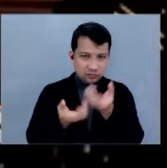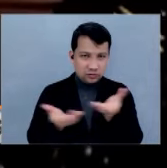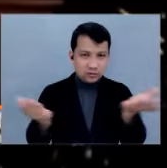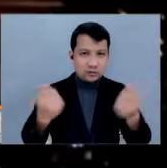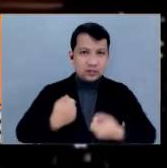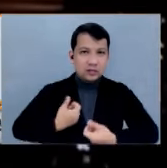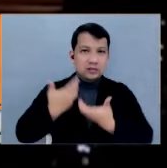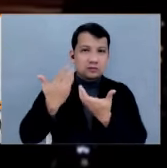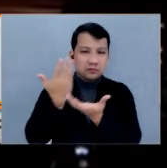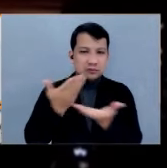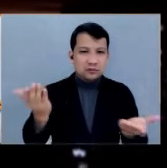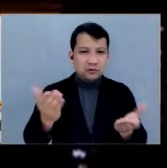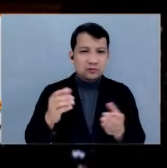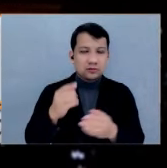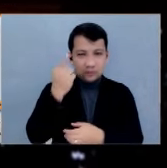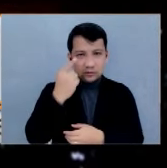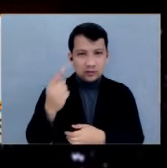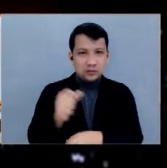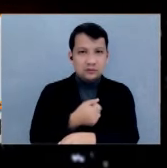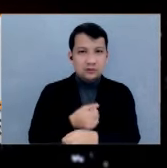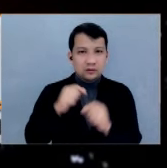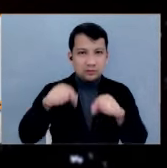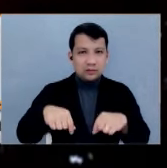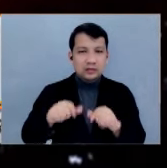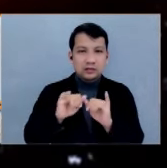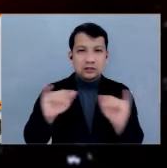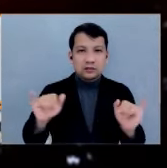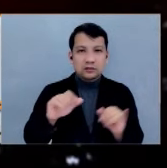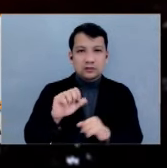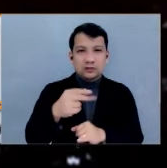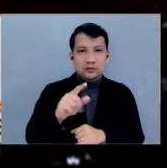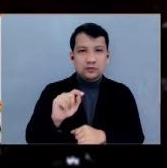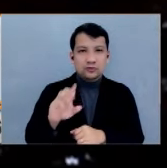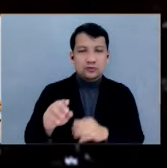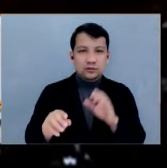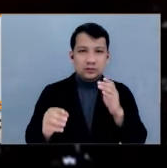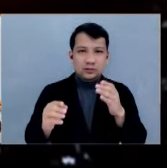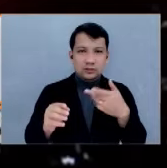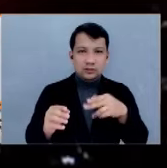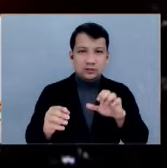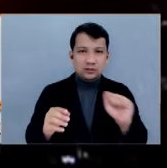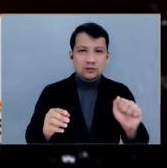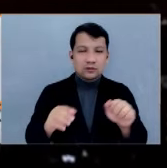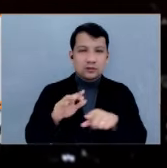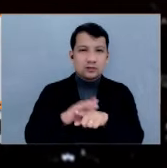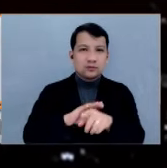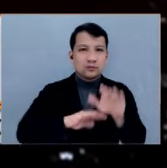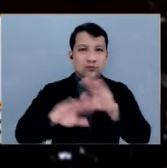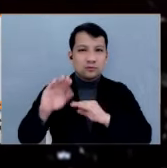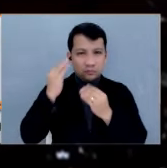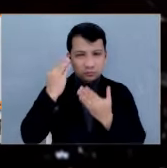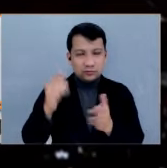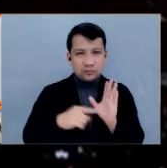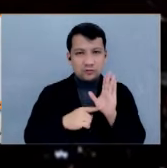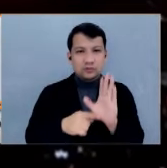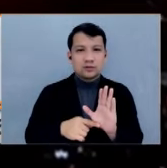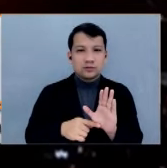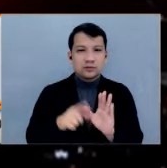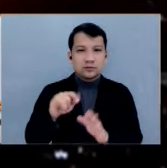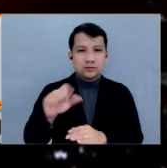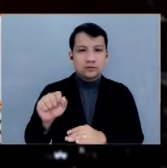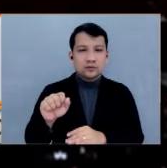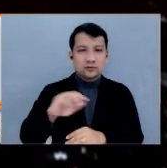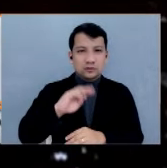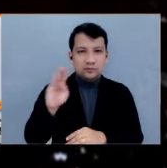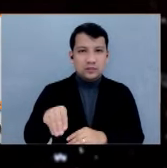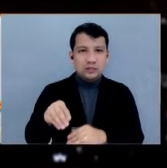sa mga solo song ni Niall, gaya ng The Show, Heaven, at Slow Hands. Yan ay para sa kanyang The Show in Manila concert